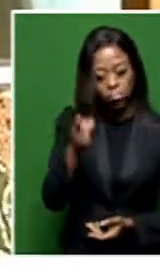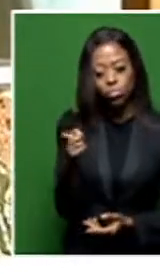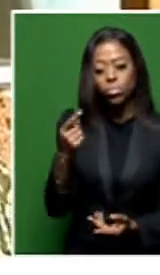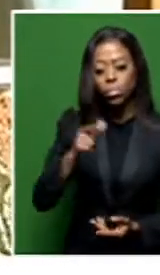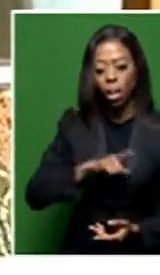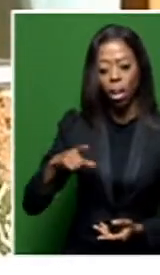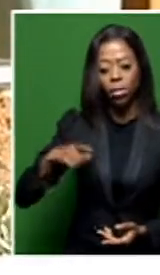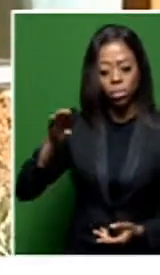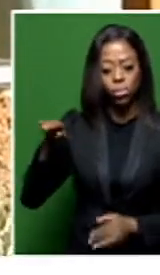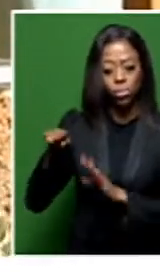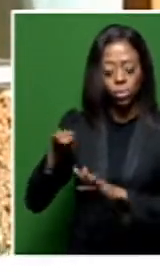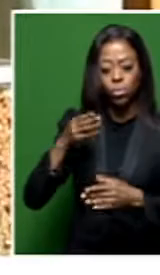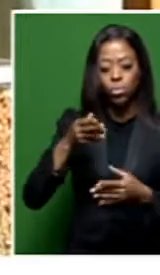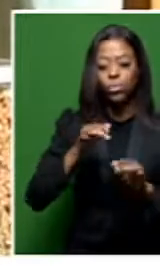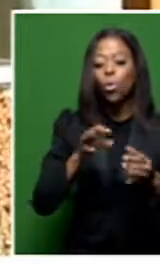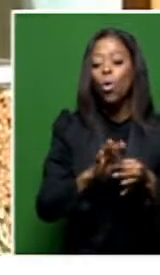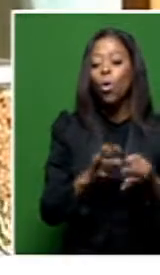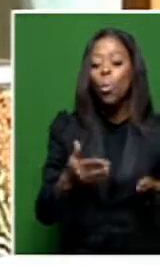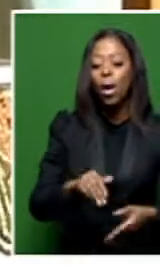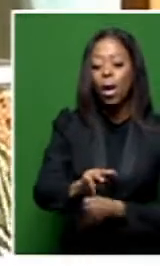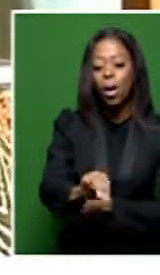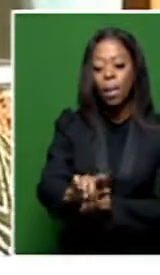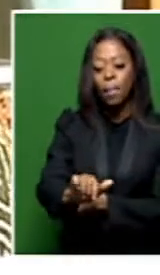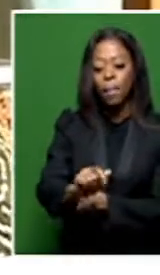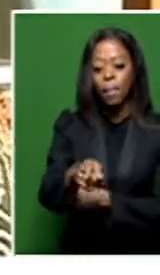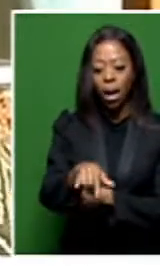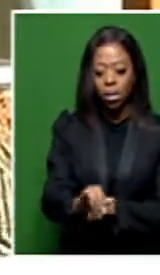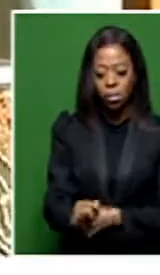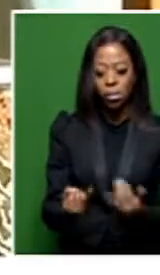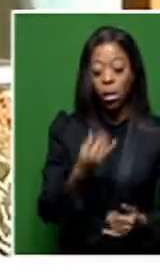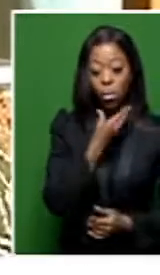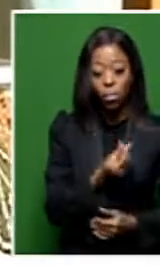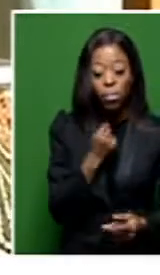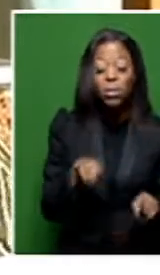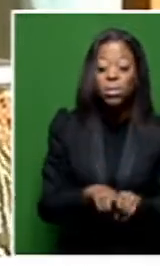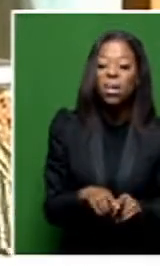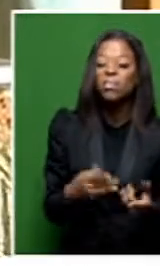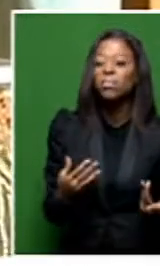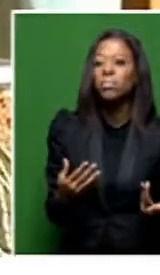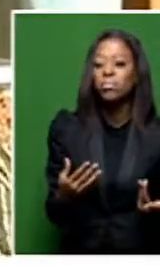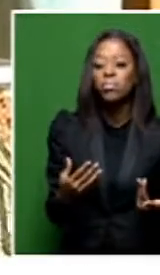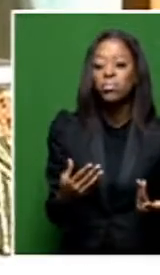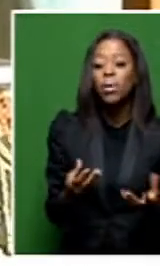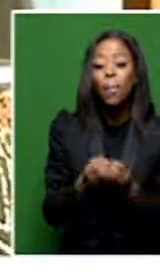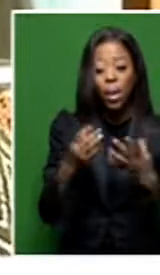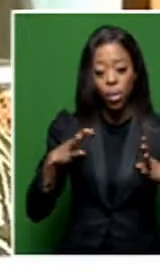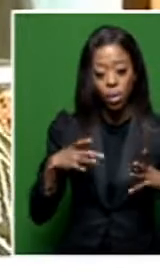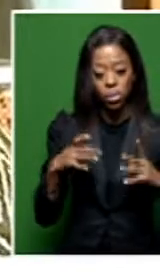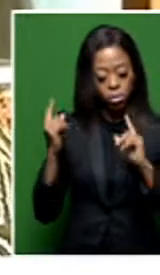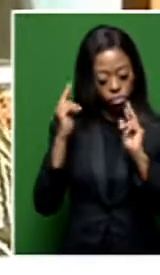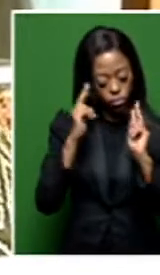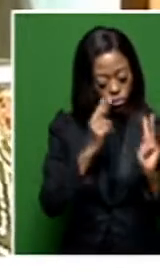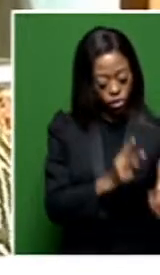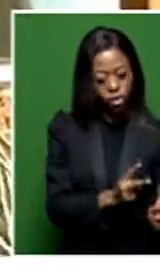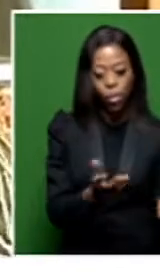lady who lived in Umlazi. And on Christmas, even in most holidays, would go visit